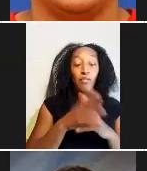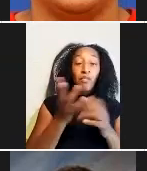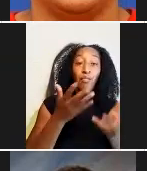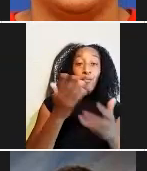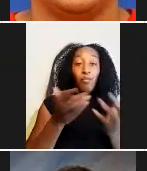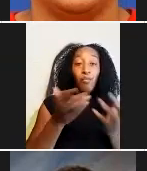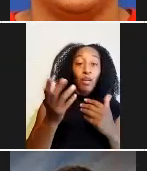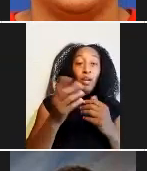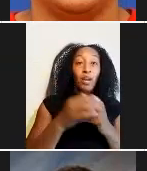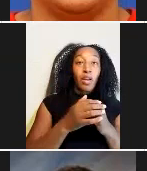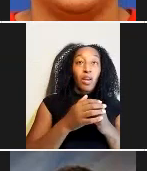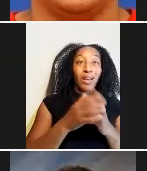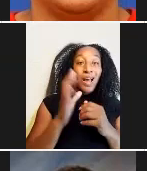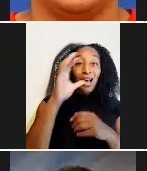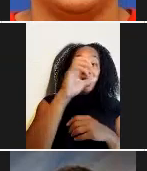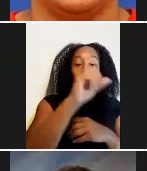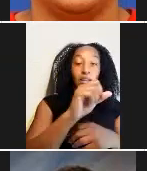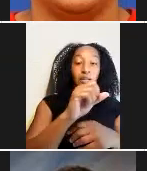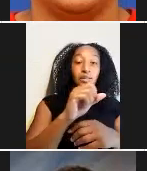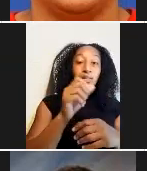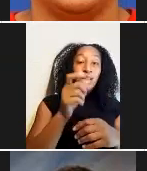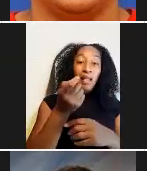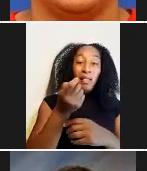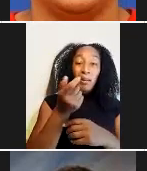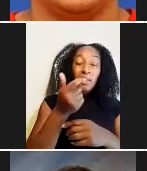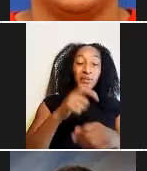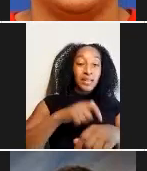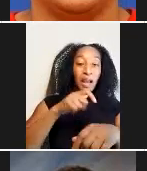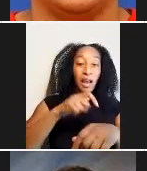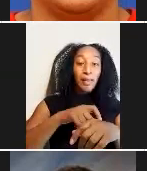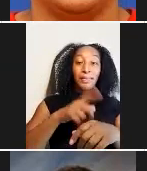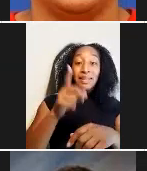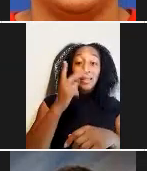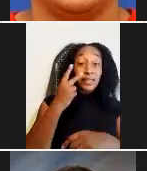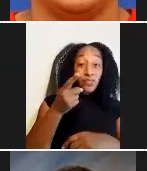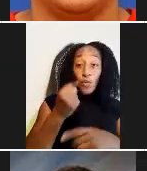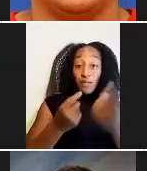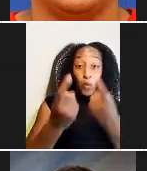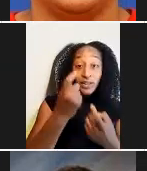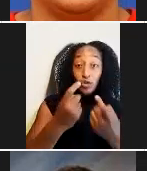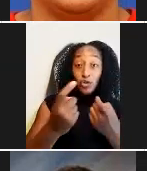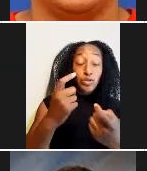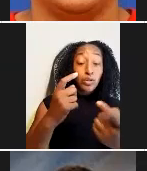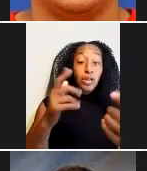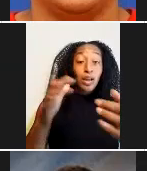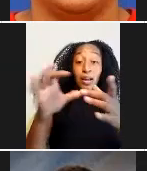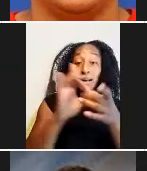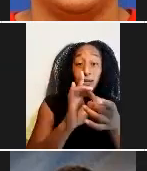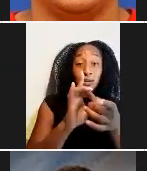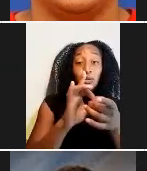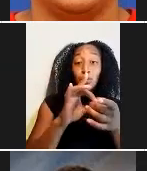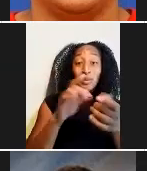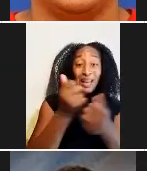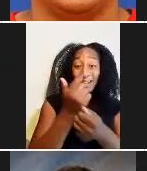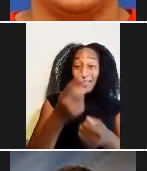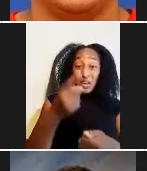guess, take some time to see if there are any questions about anything that you might have come